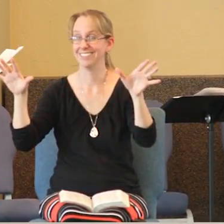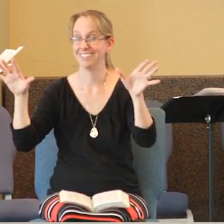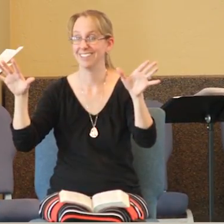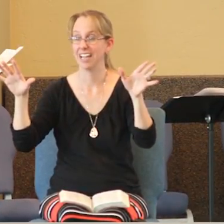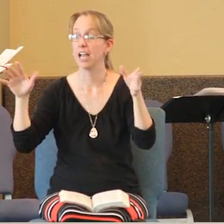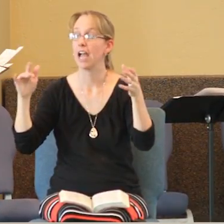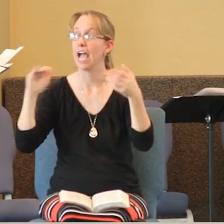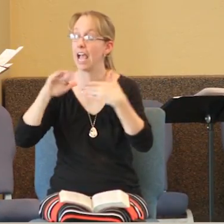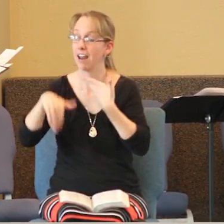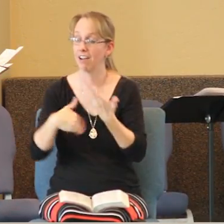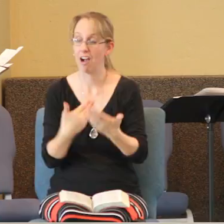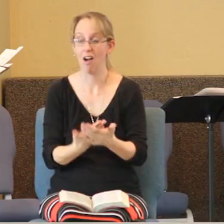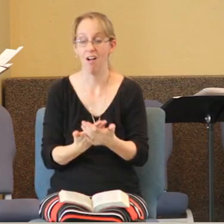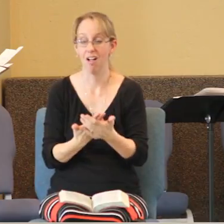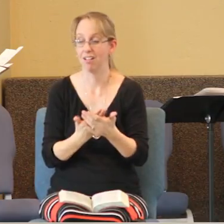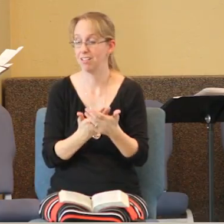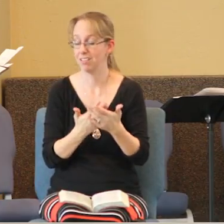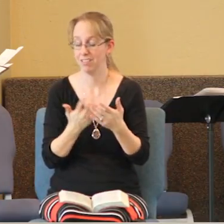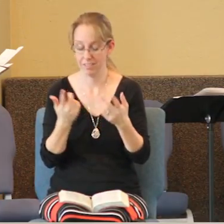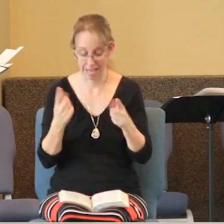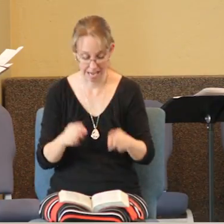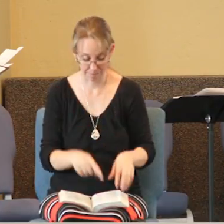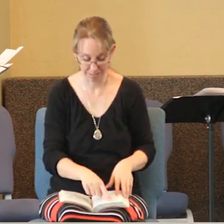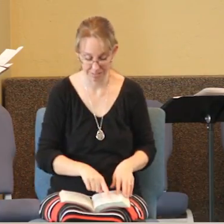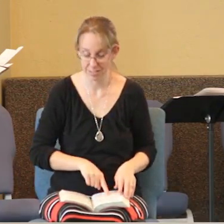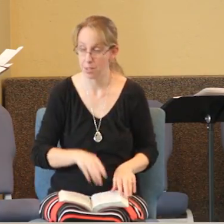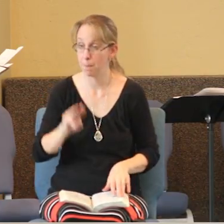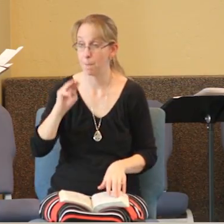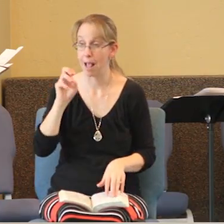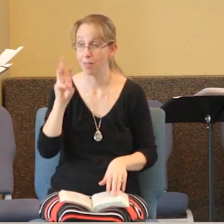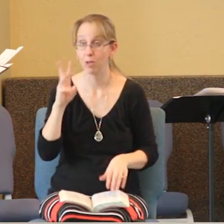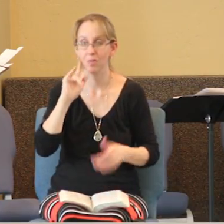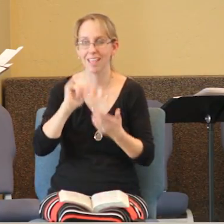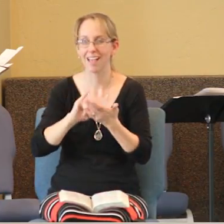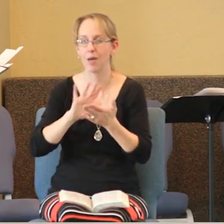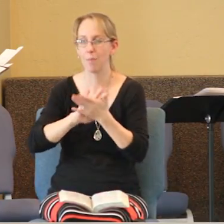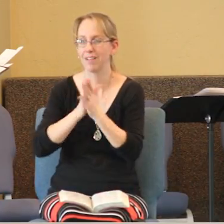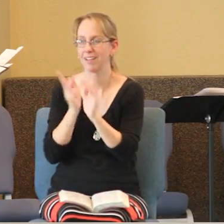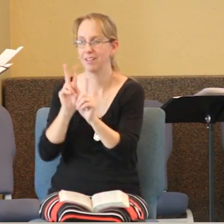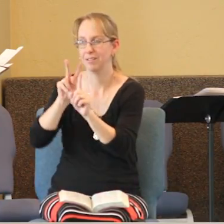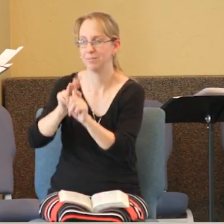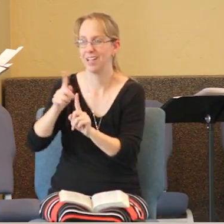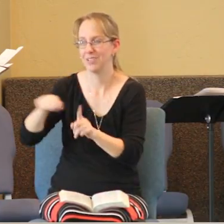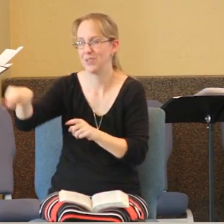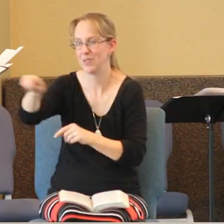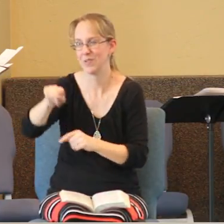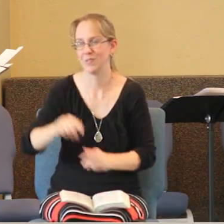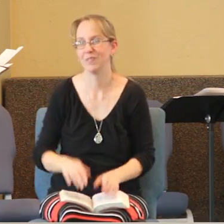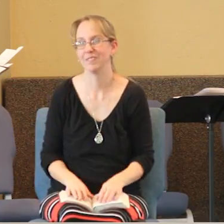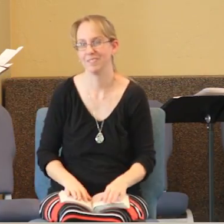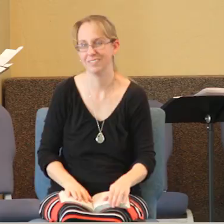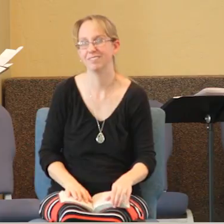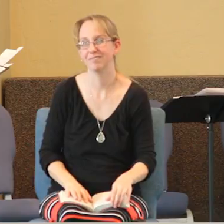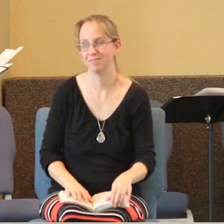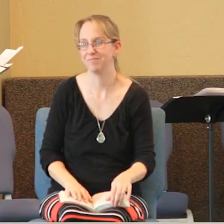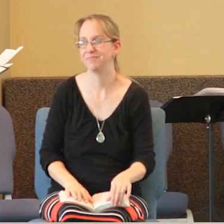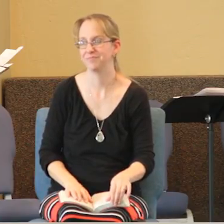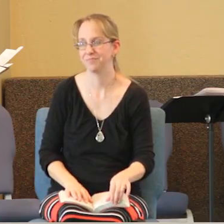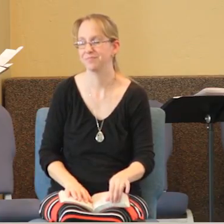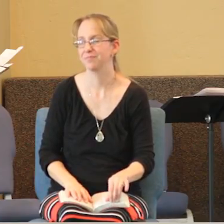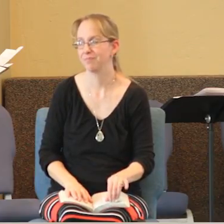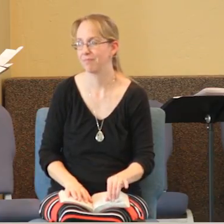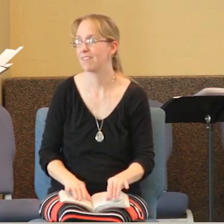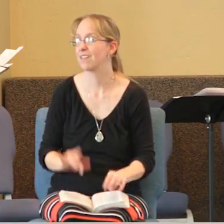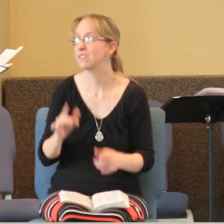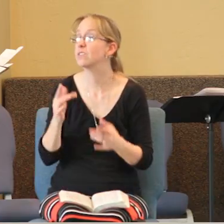no longer darkness. You are now light. And all the things that fall into this Matthew passage